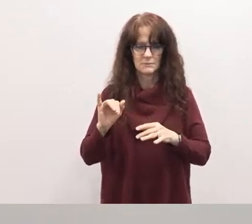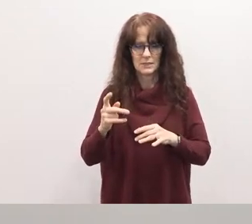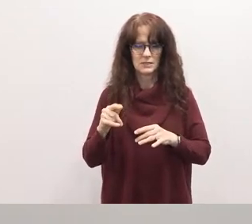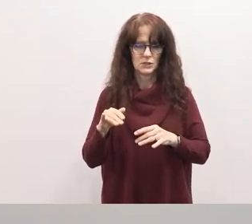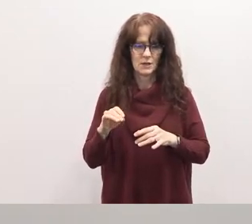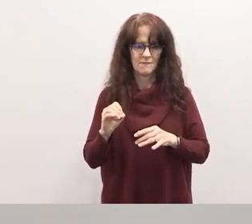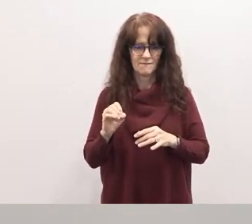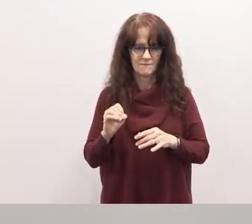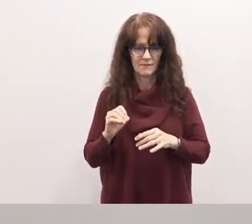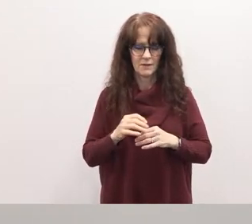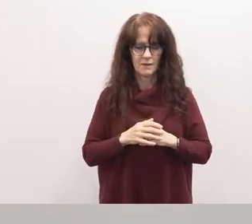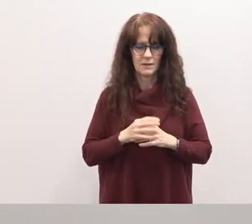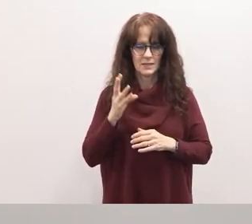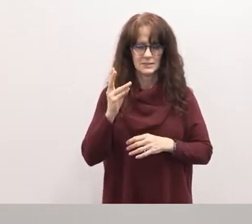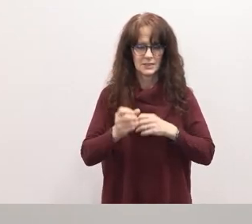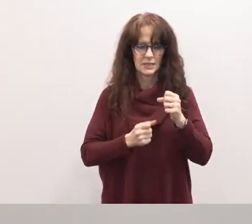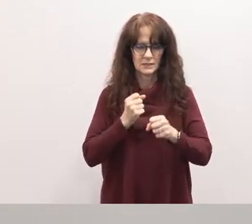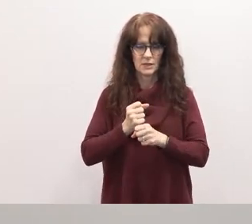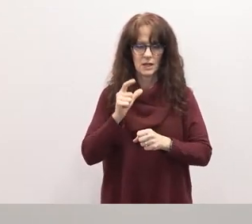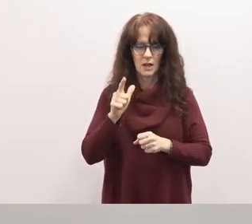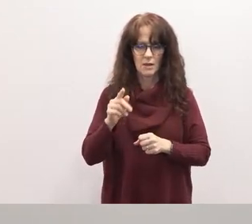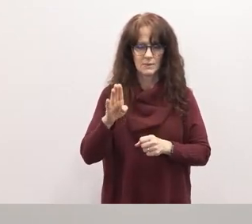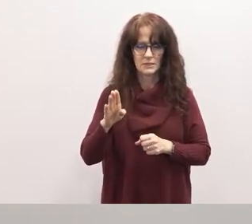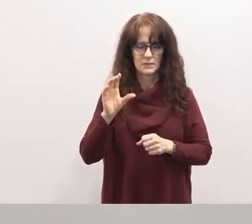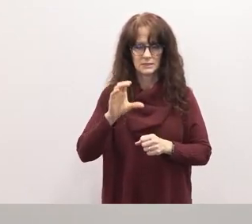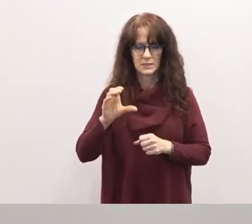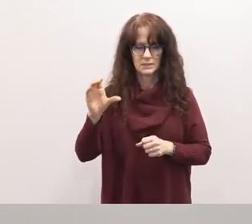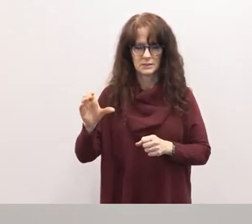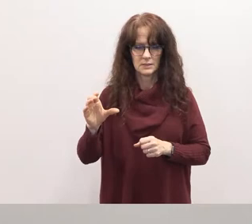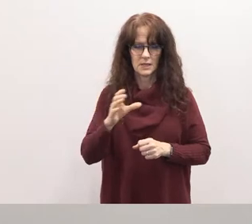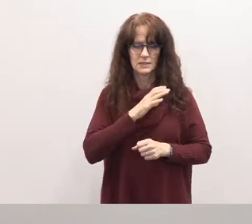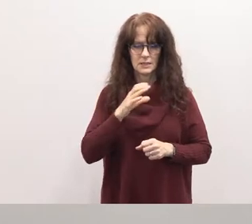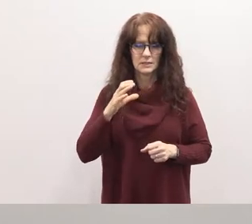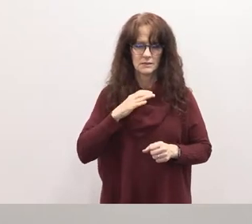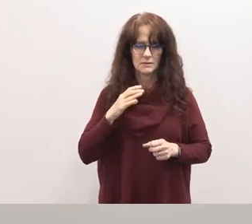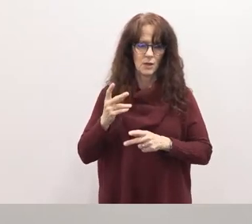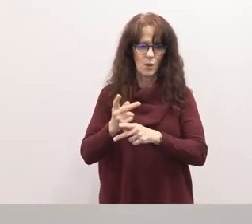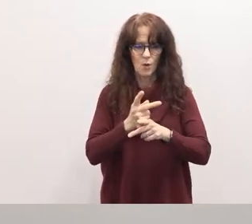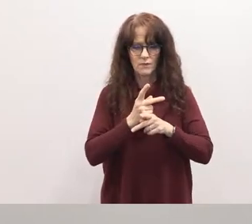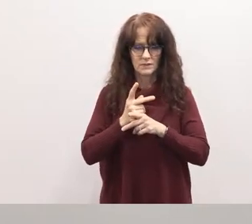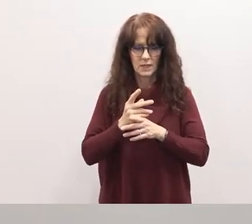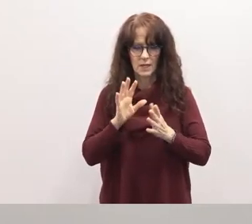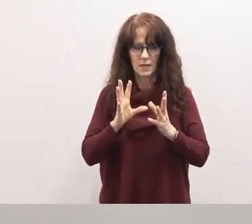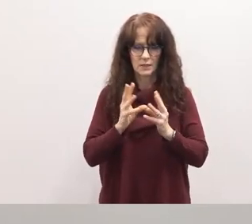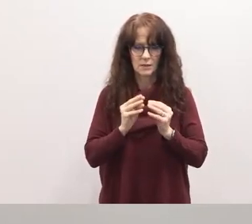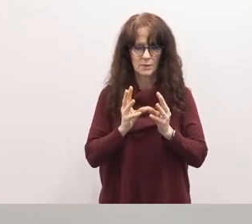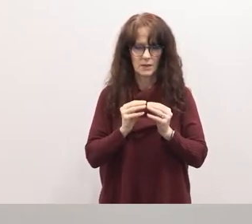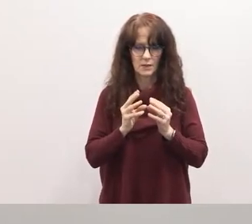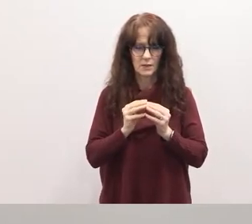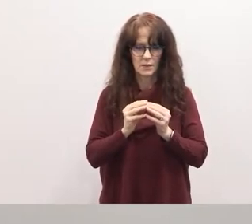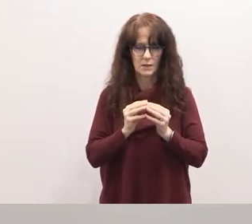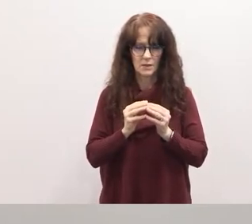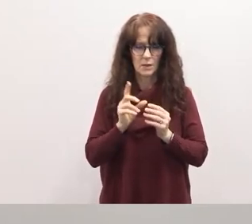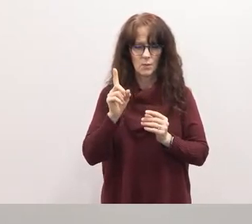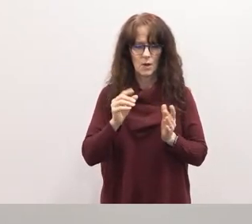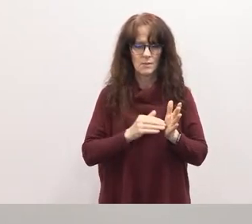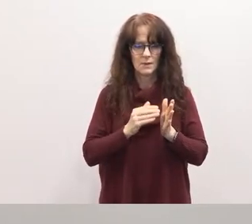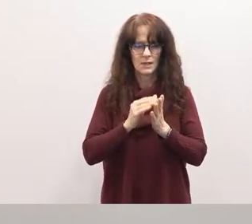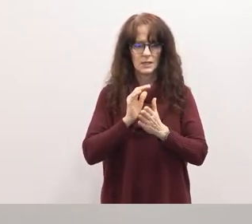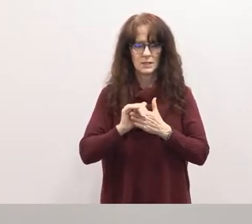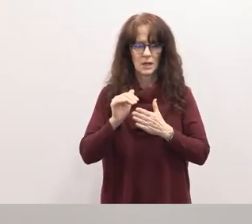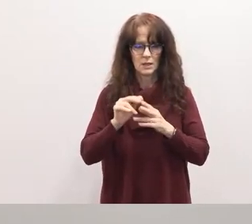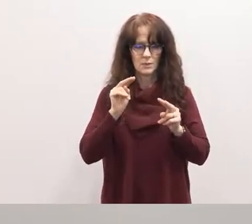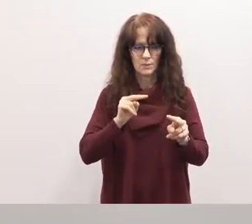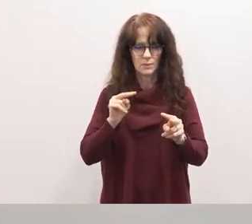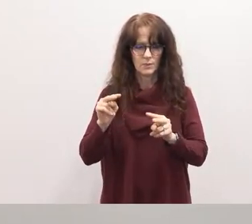for 6 years on the Long Beach City College Citizen Oversights Committee, which has monitored over $1 billion